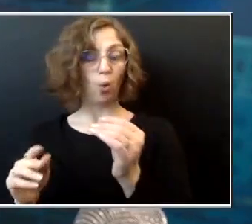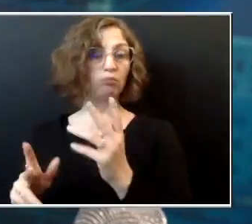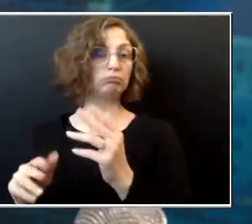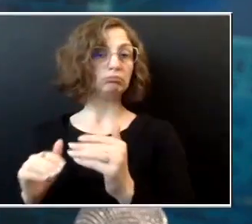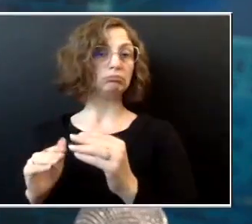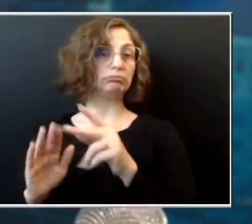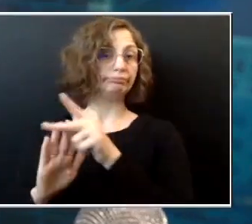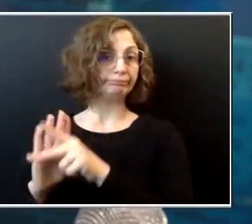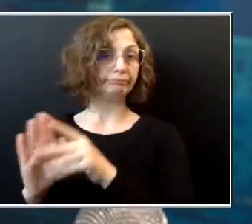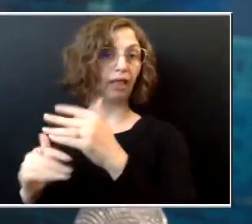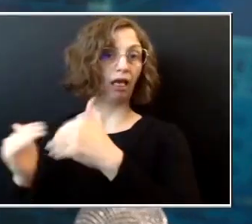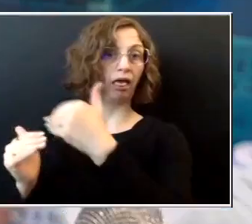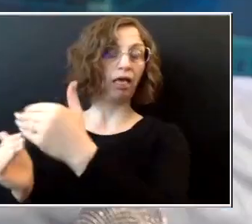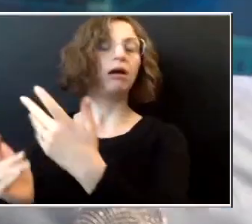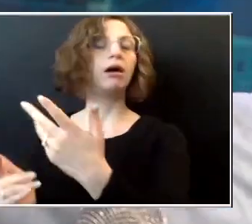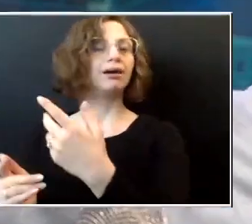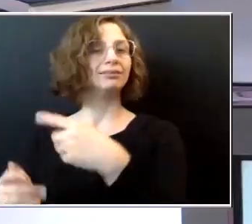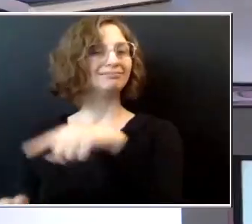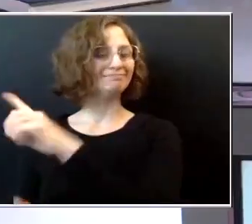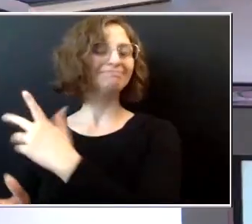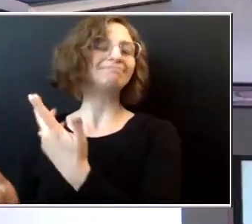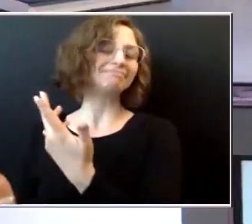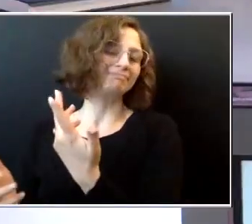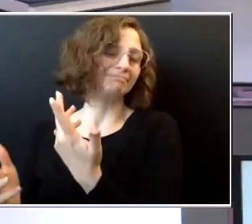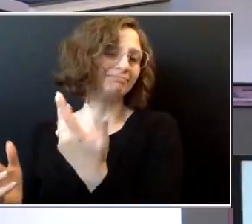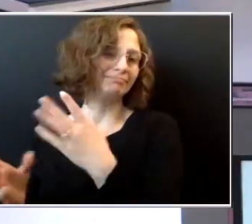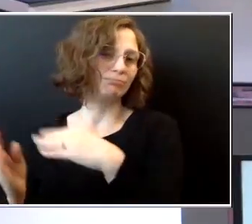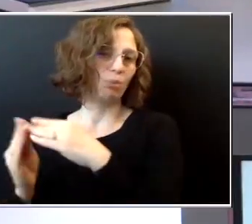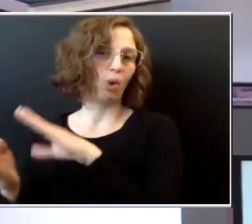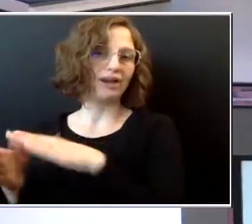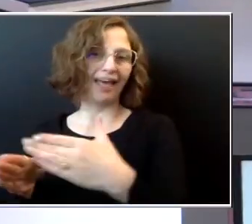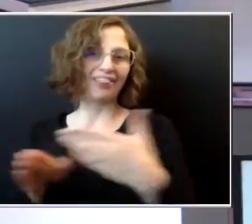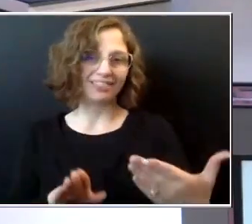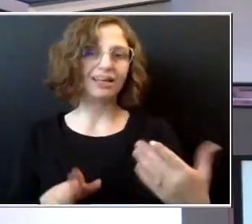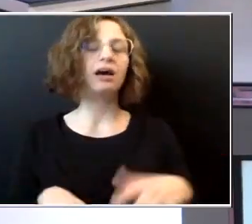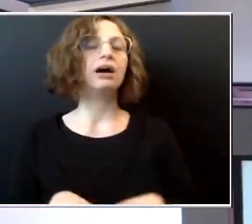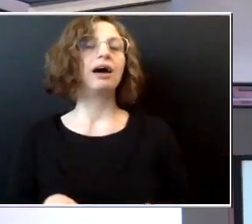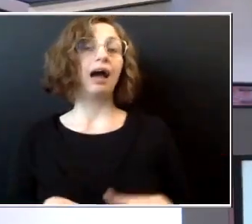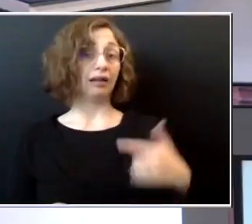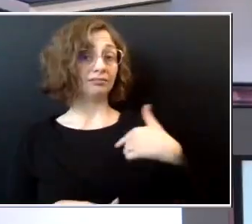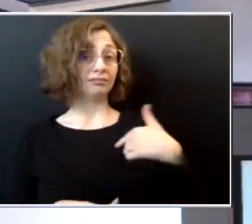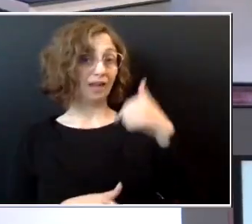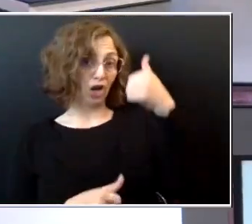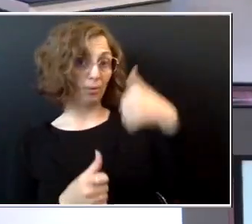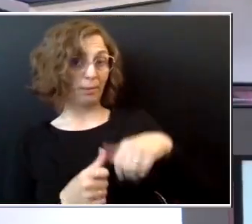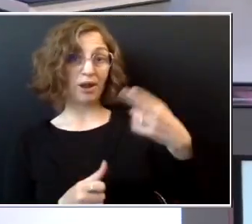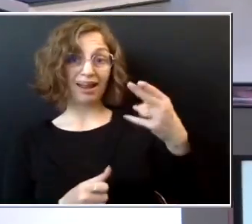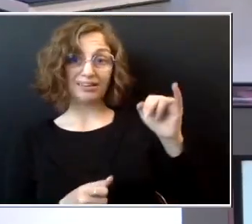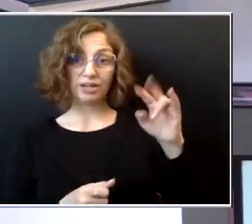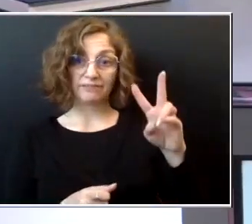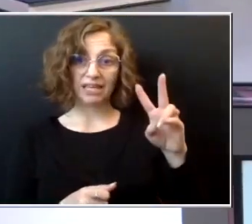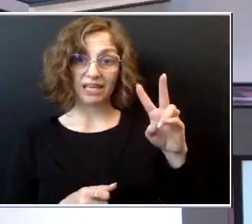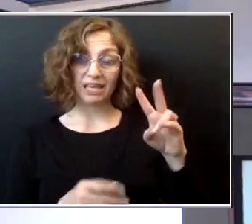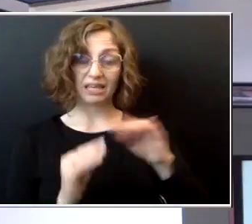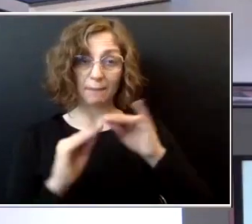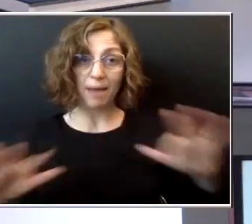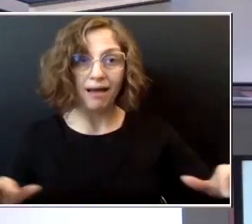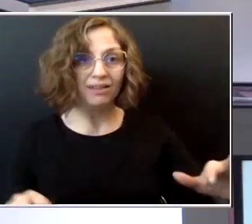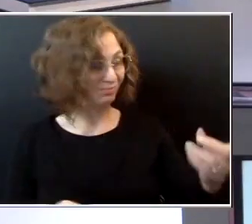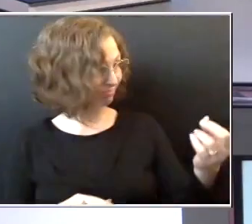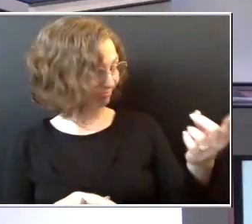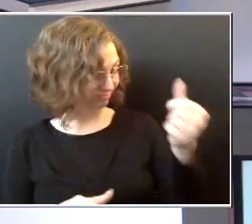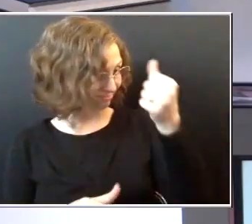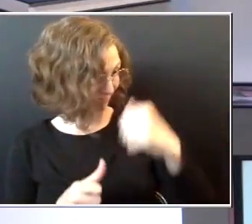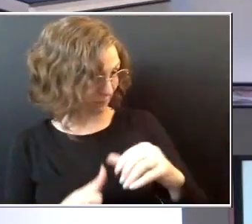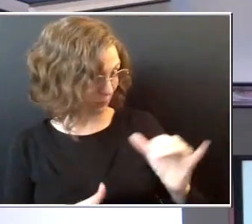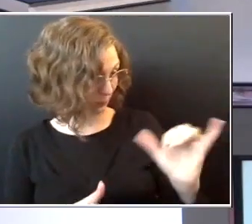I still remember the HIV epidemic. You and I, we were talking before, we're the same age, and so we grew up with it. And I was a resident. Right in the early days. Rochester, New